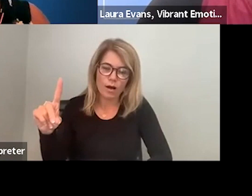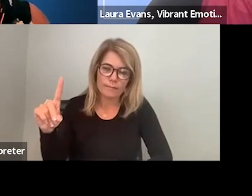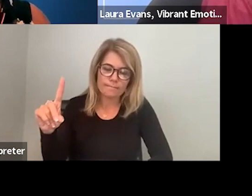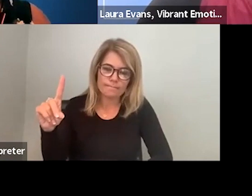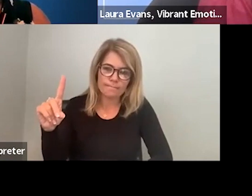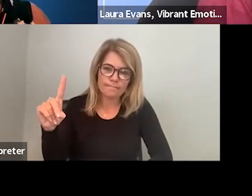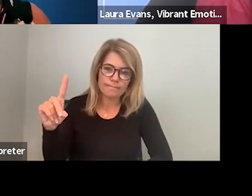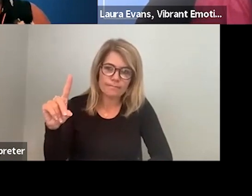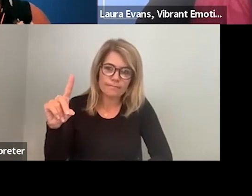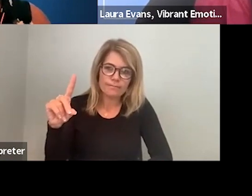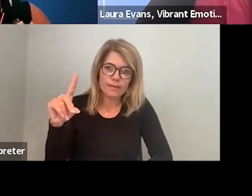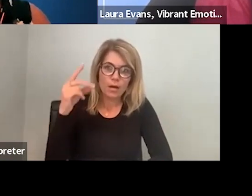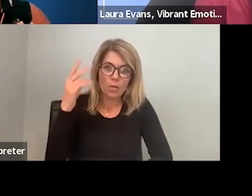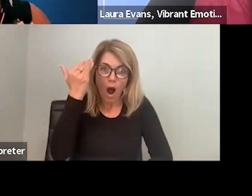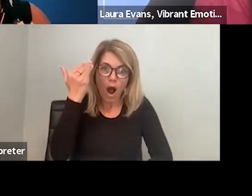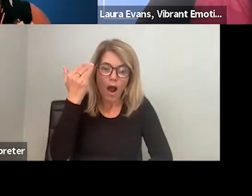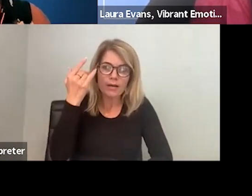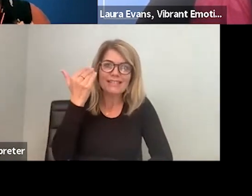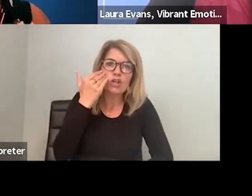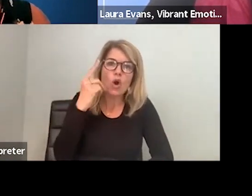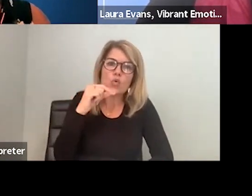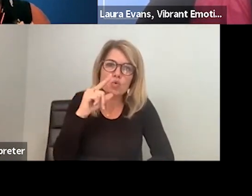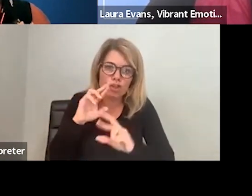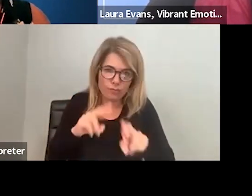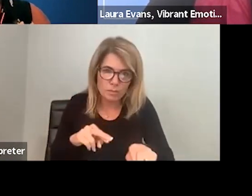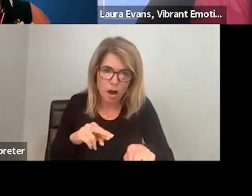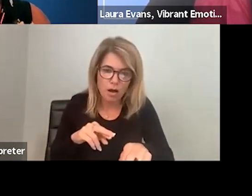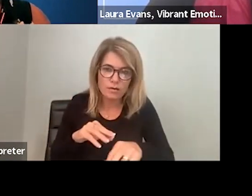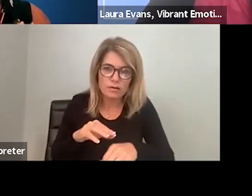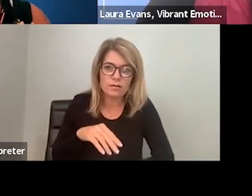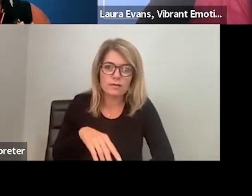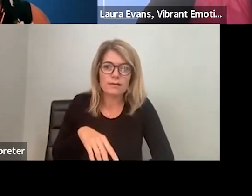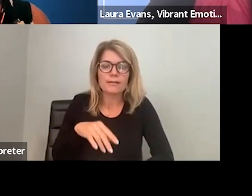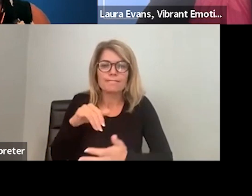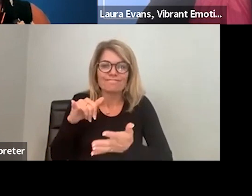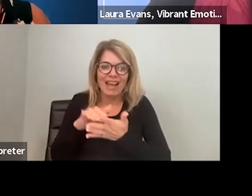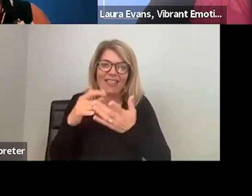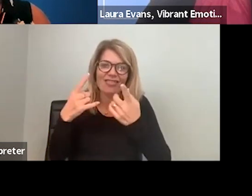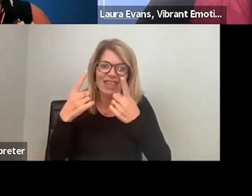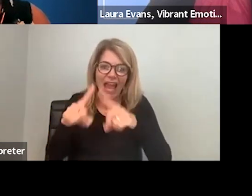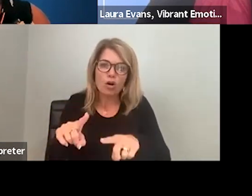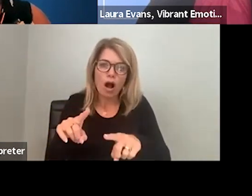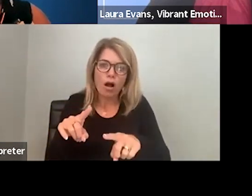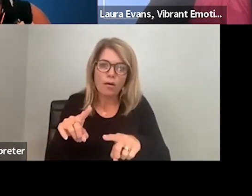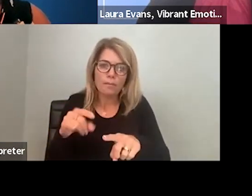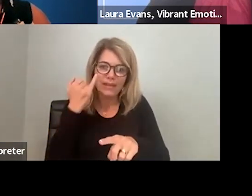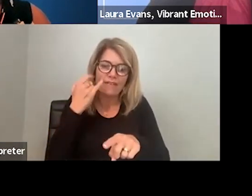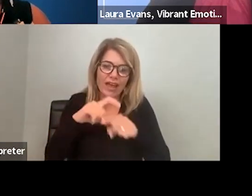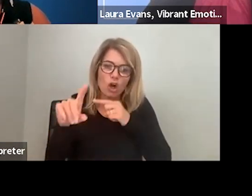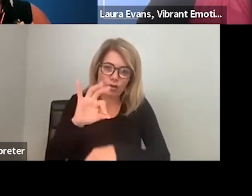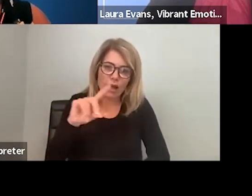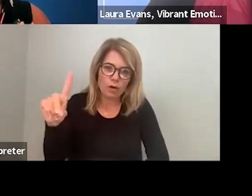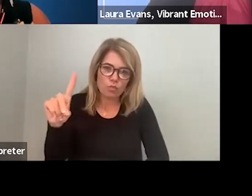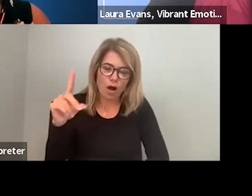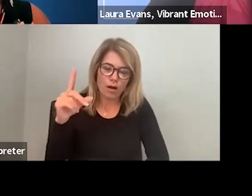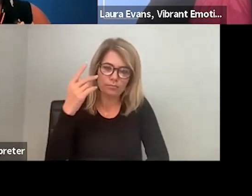because of who might respond and the adverse outcome that could happen when you call 911 and police responds, and